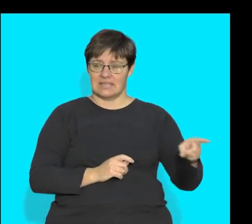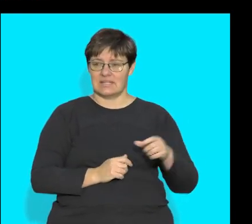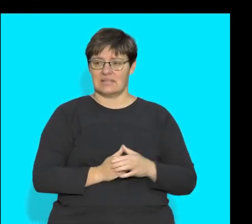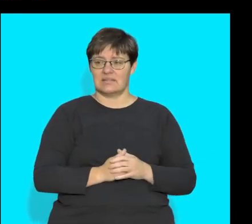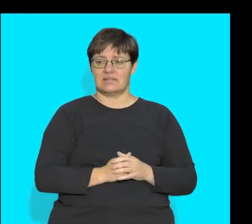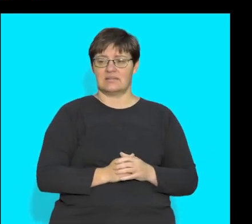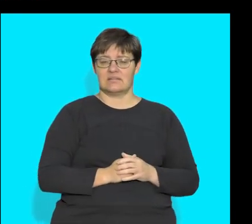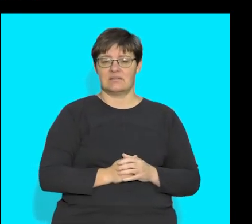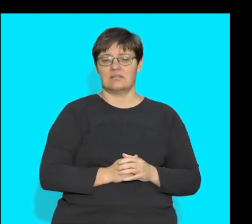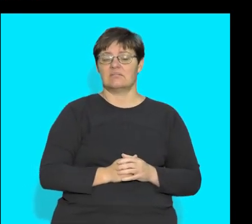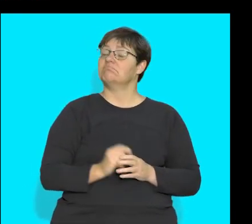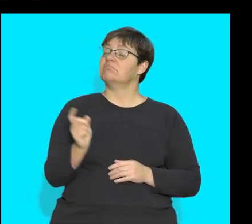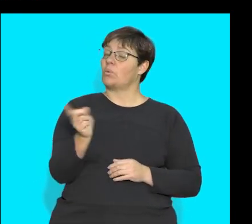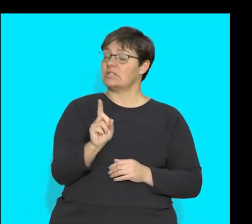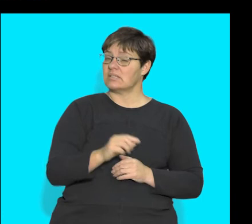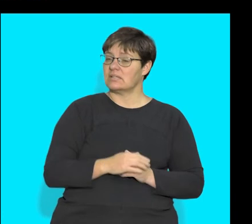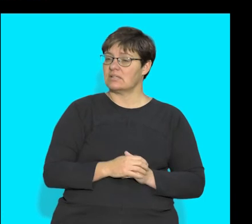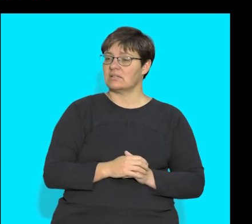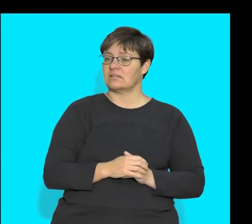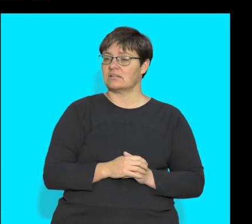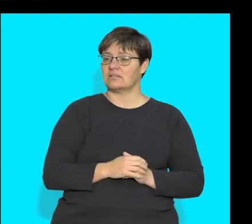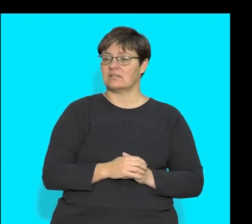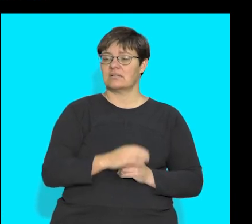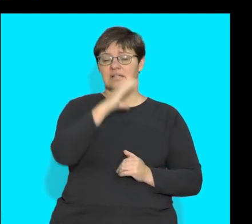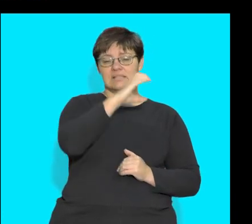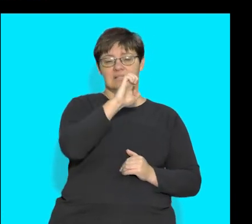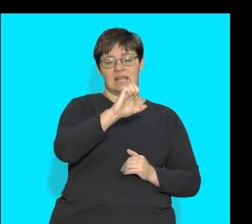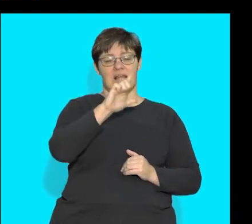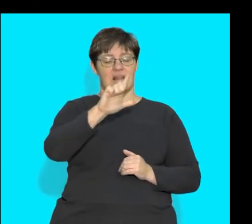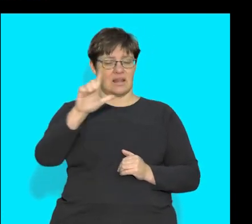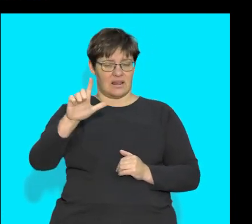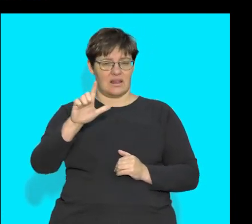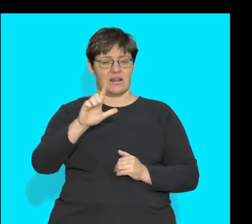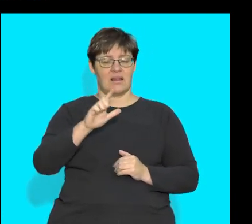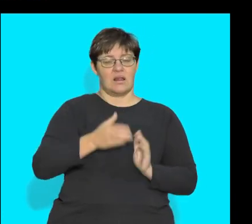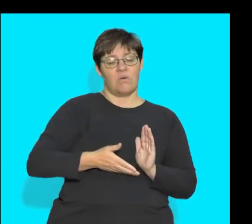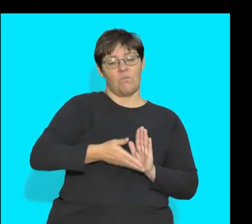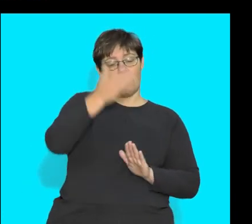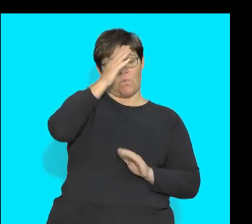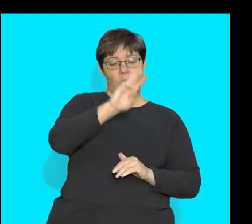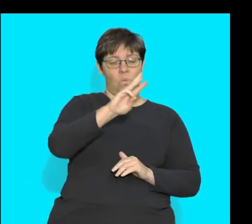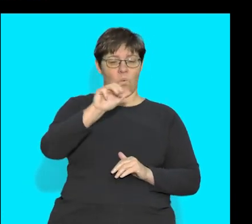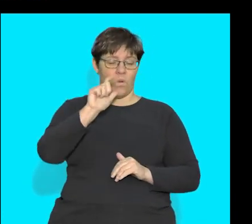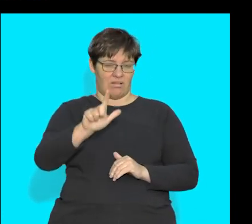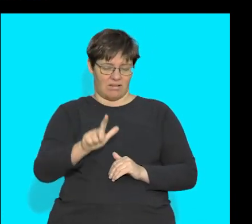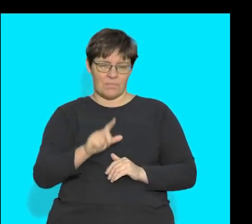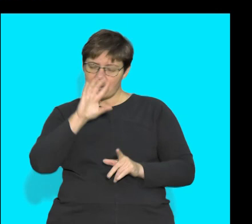C is going to be my cell wall. So guys, you need to be able